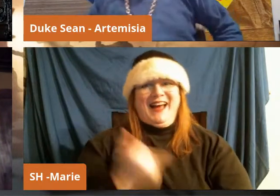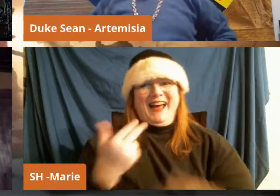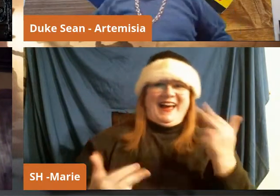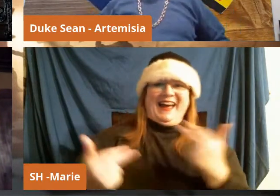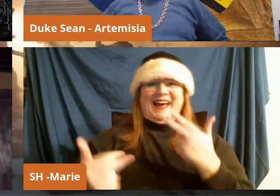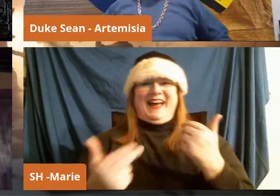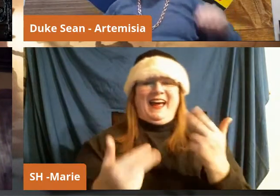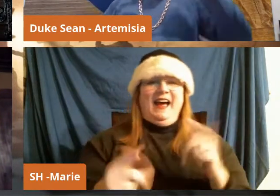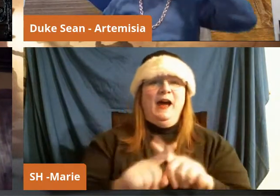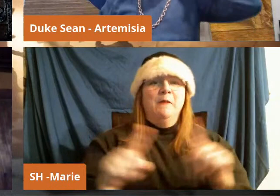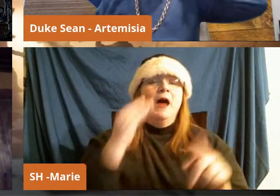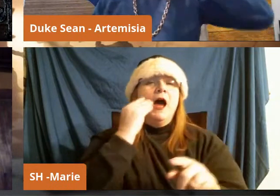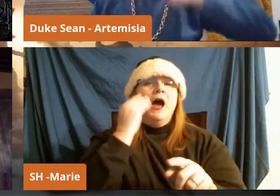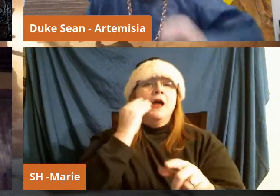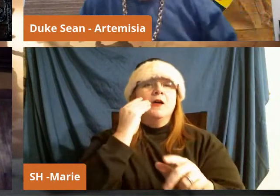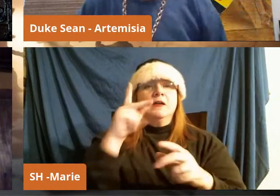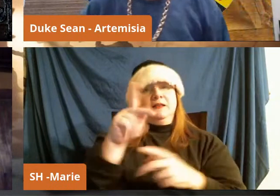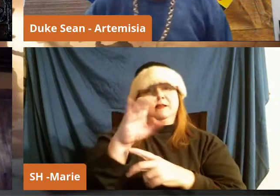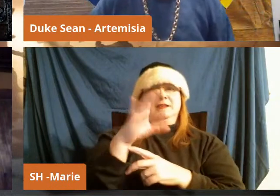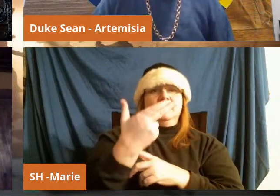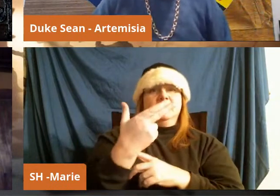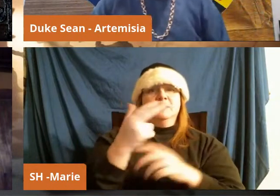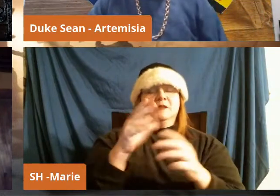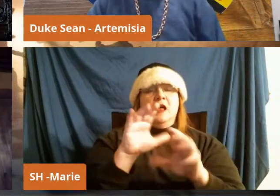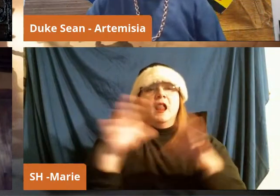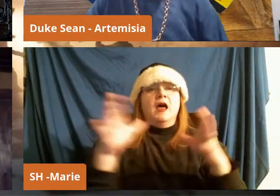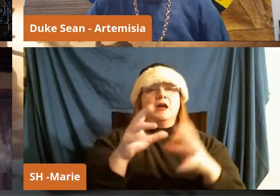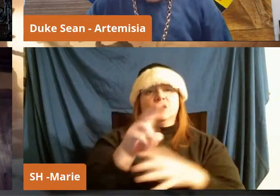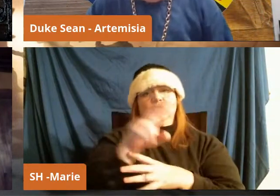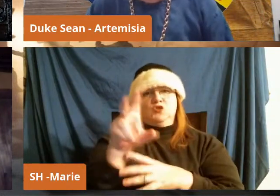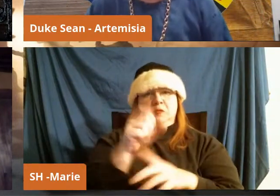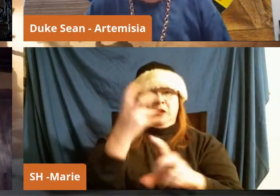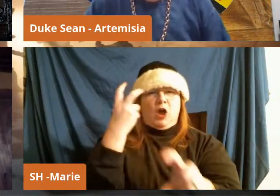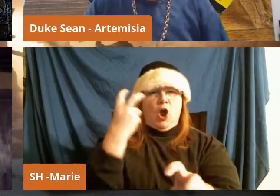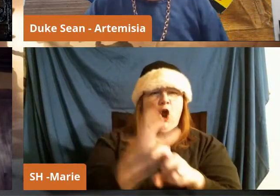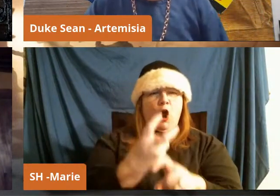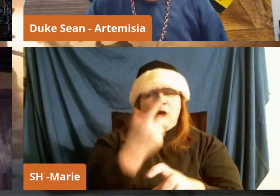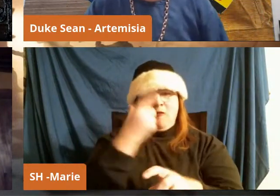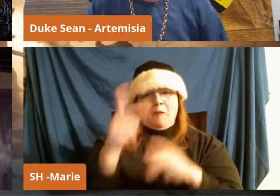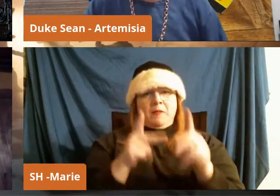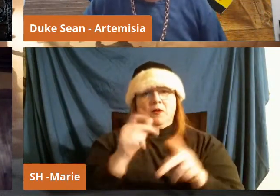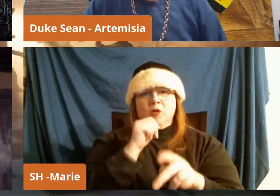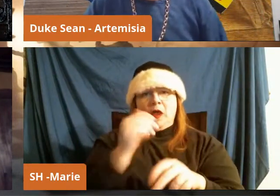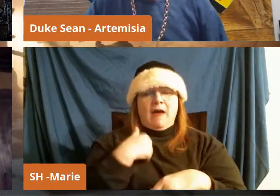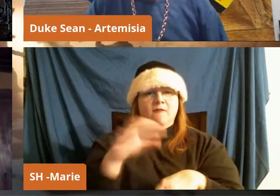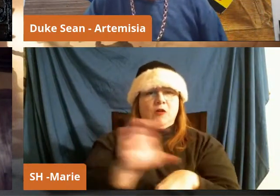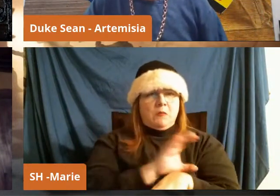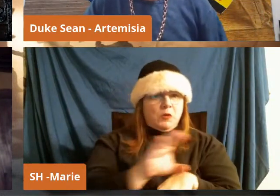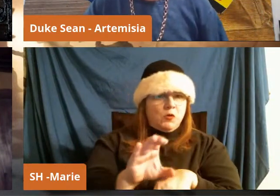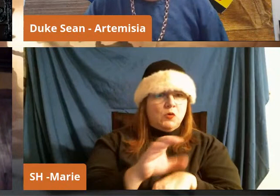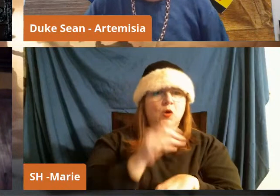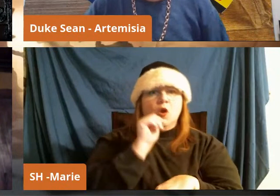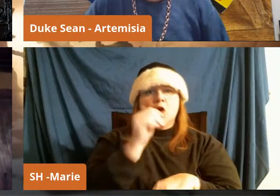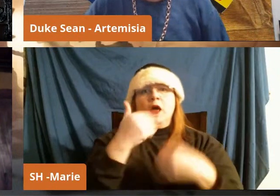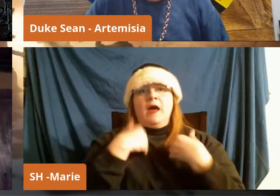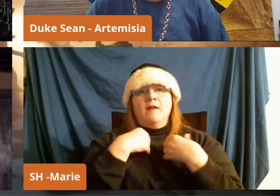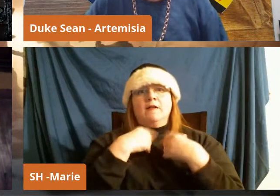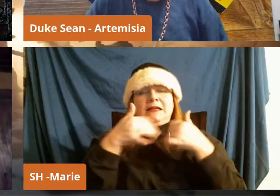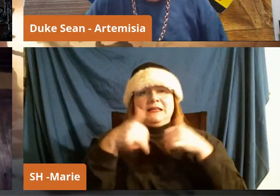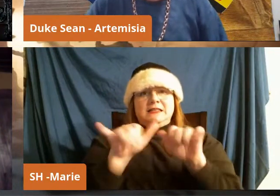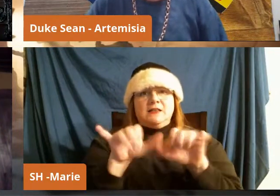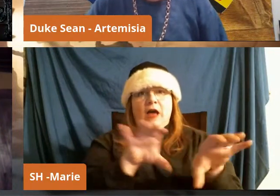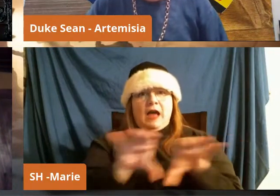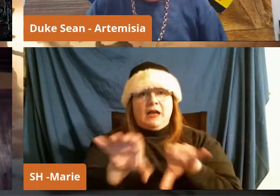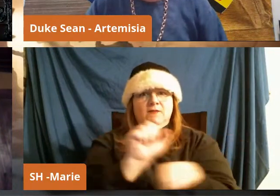But I know that the tech has been a lot of that, because Zoom meetings are hard for people who don't use computers, or if you have people that are still